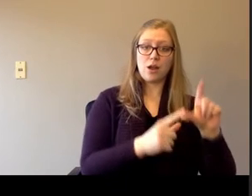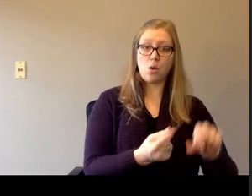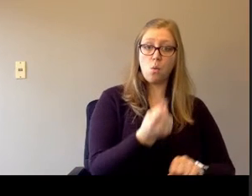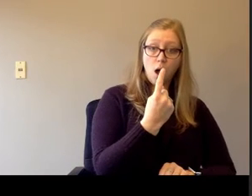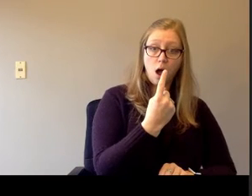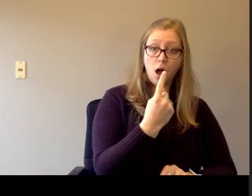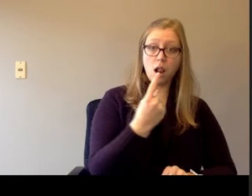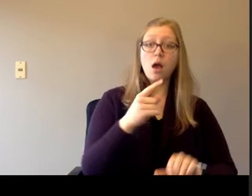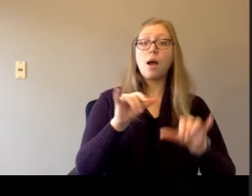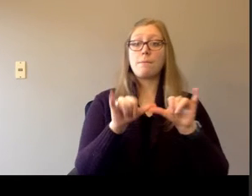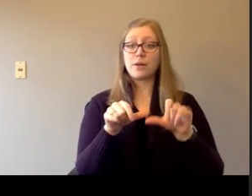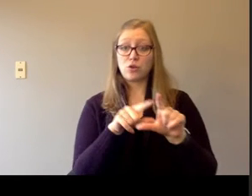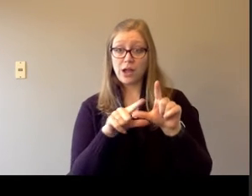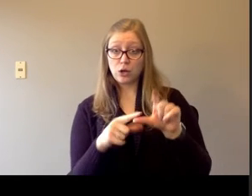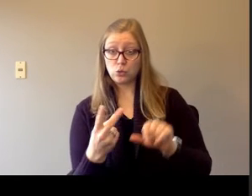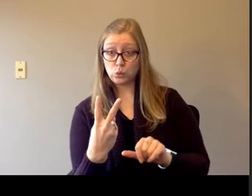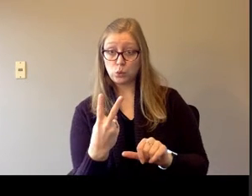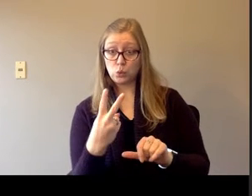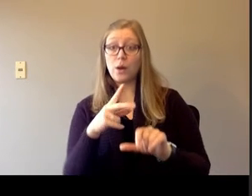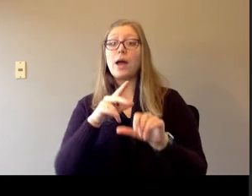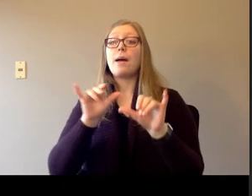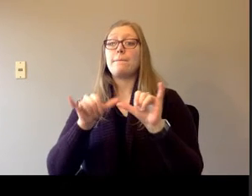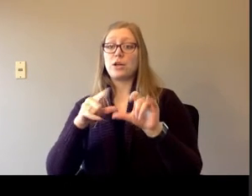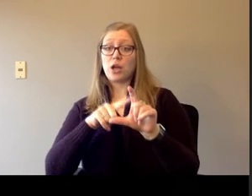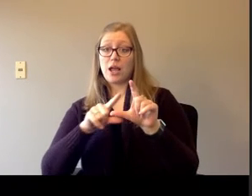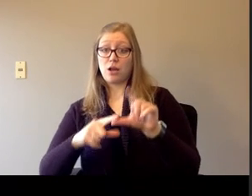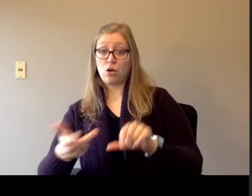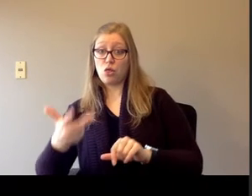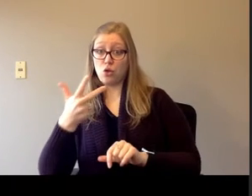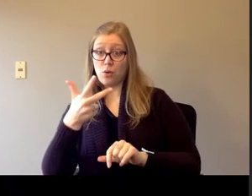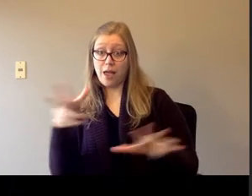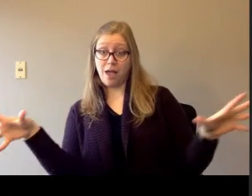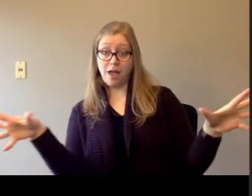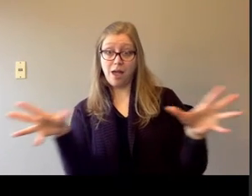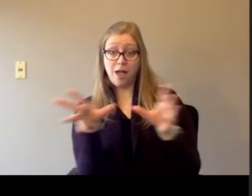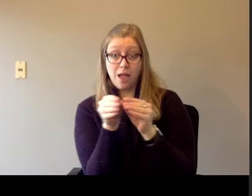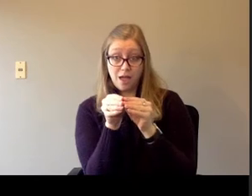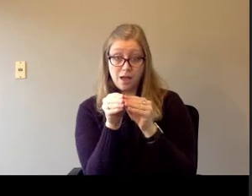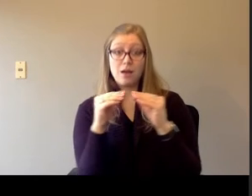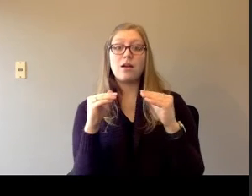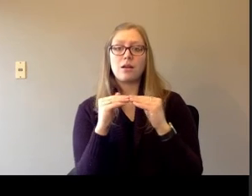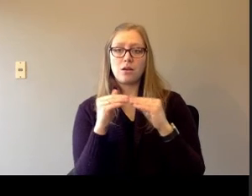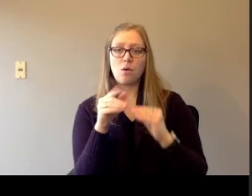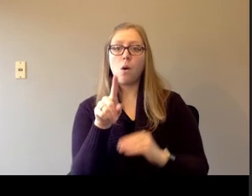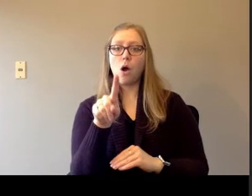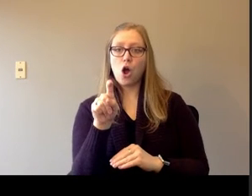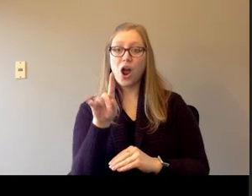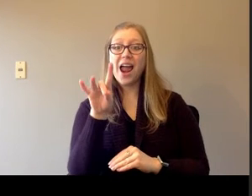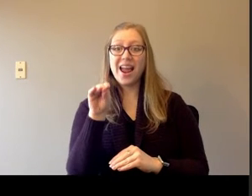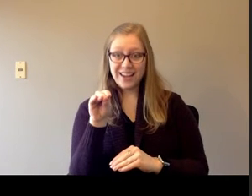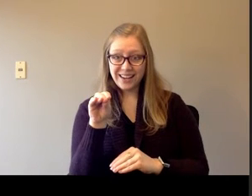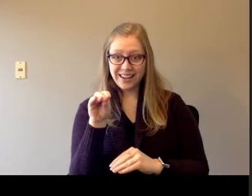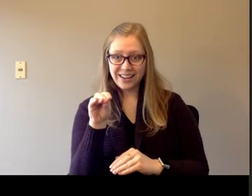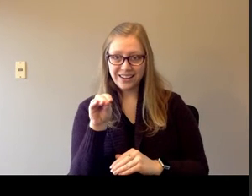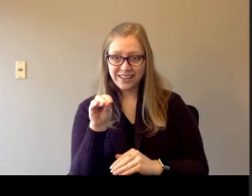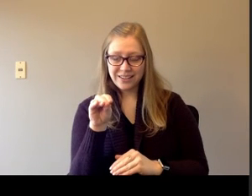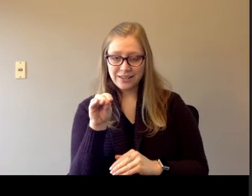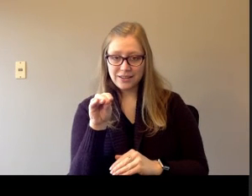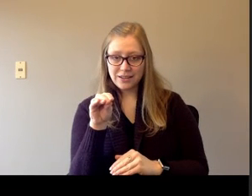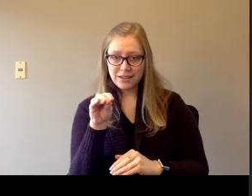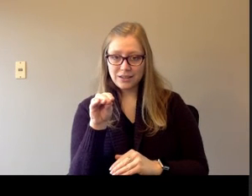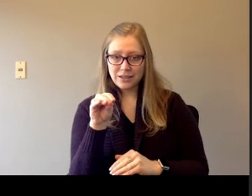3, and they are equal to 180. So that equals 180. And so therefore